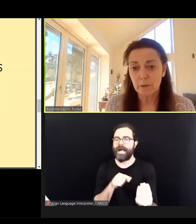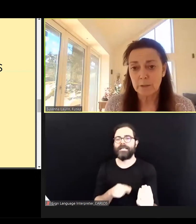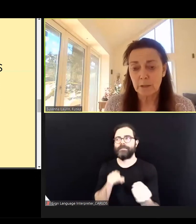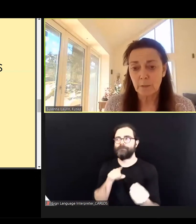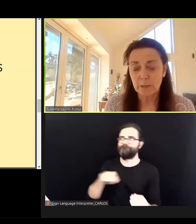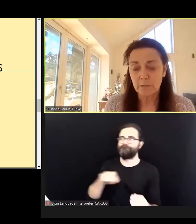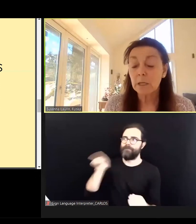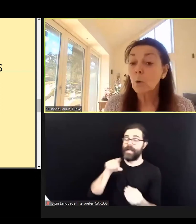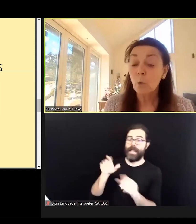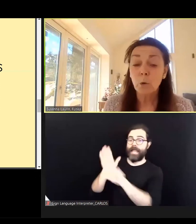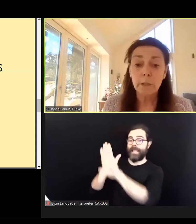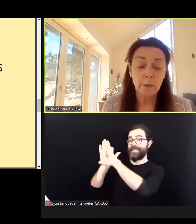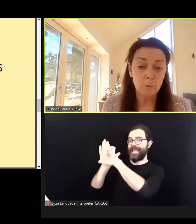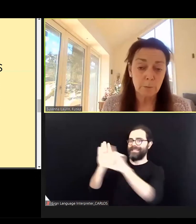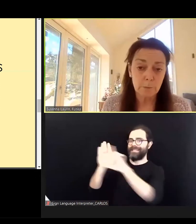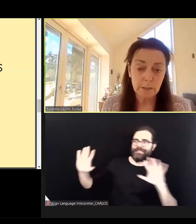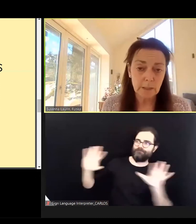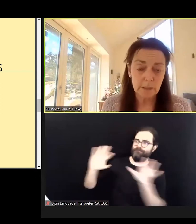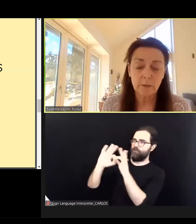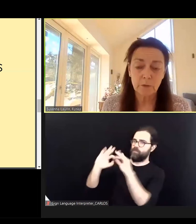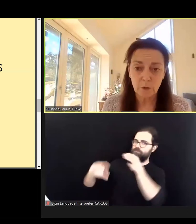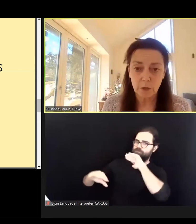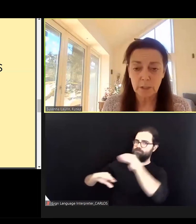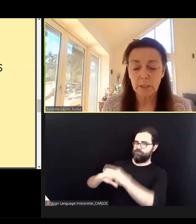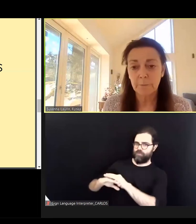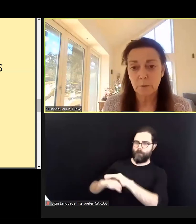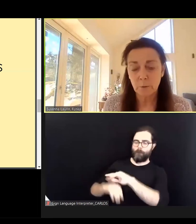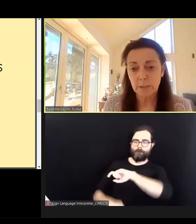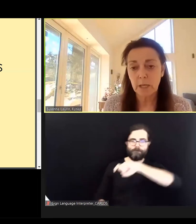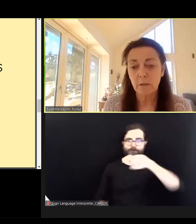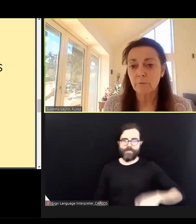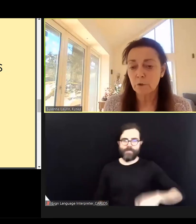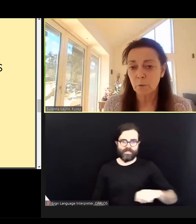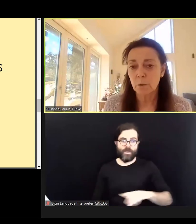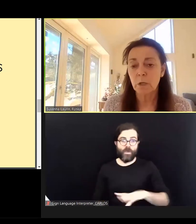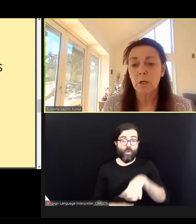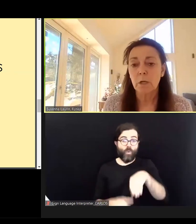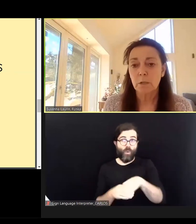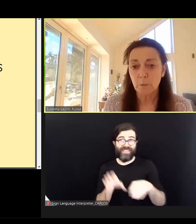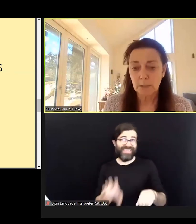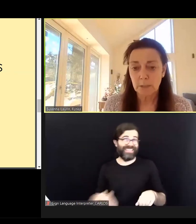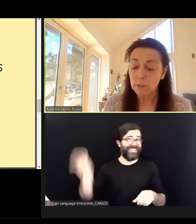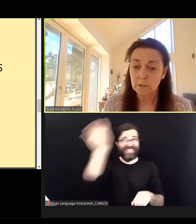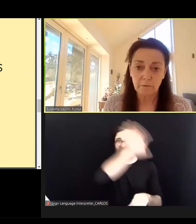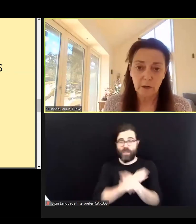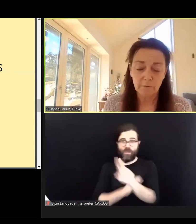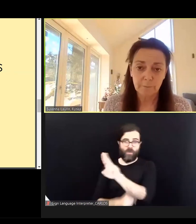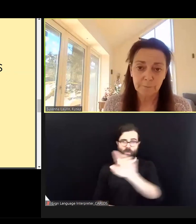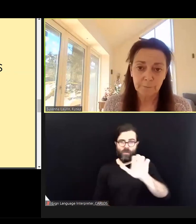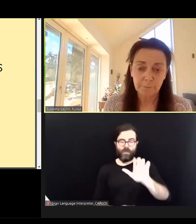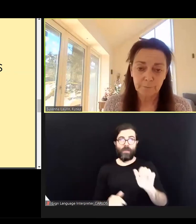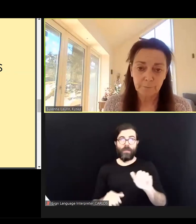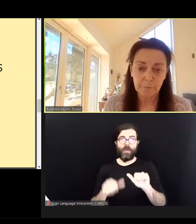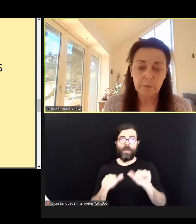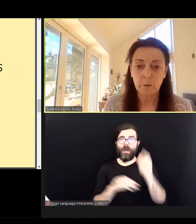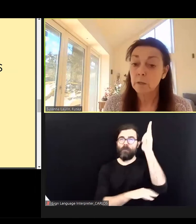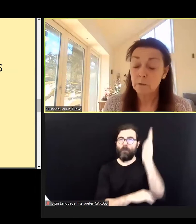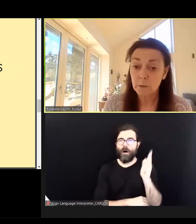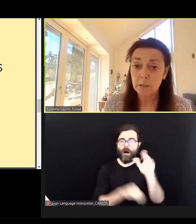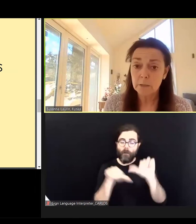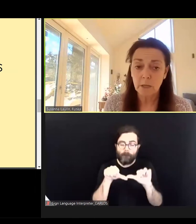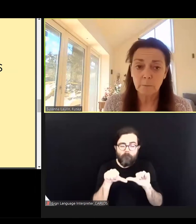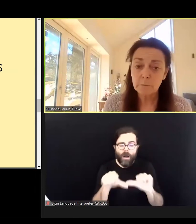directive. It is a little bit complex and it covers many different sectors in society. So there are loads